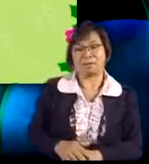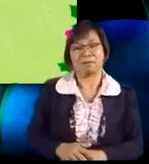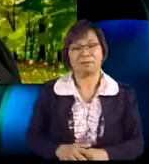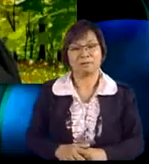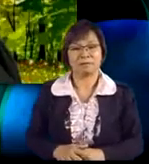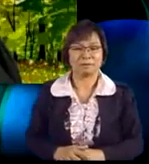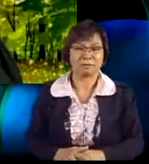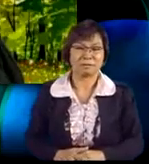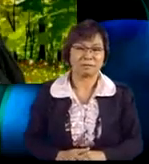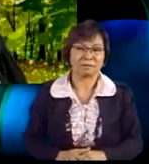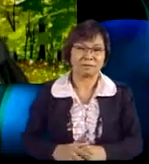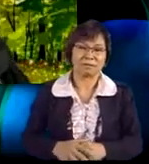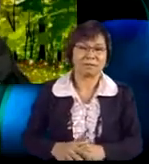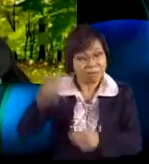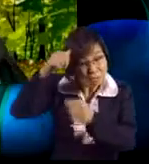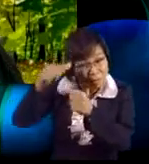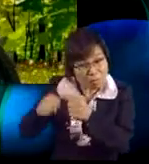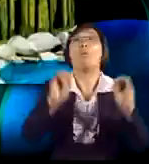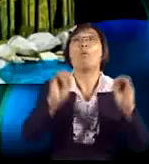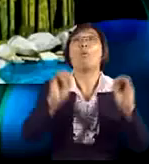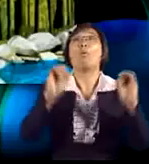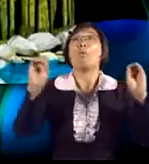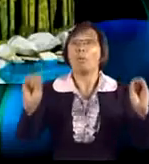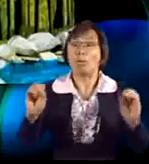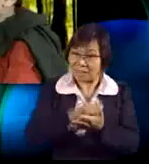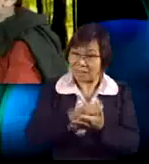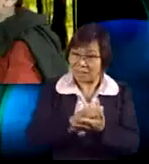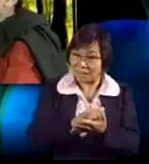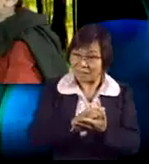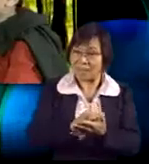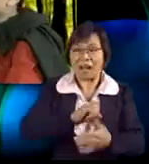type of fractions the last time, didn't we?